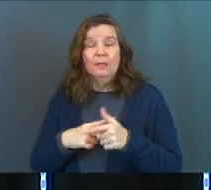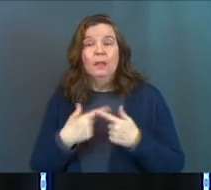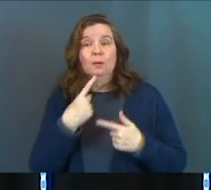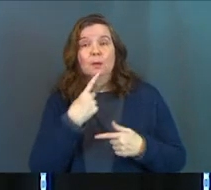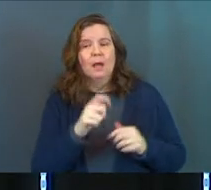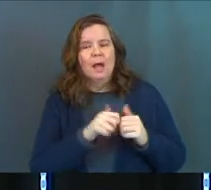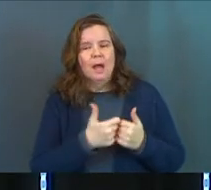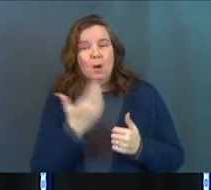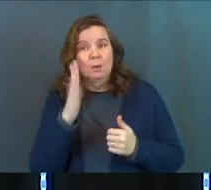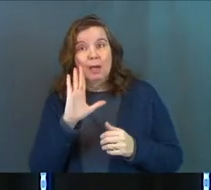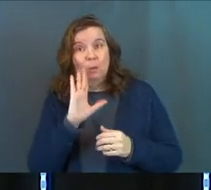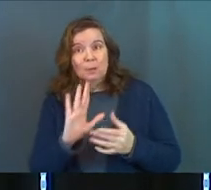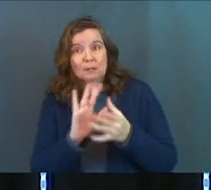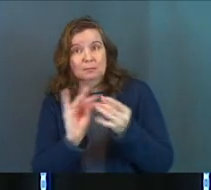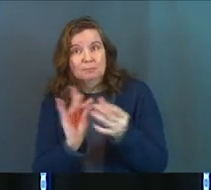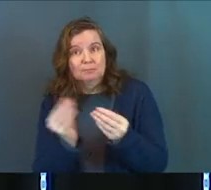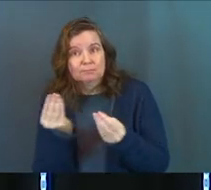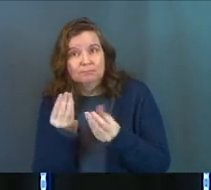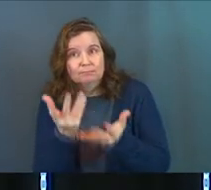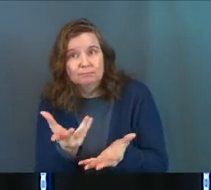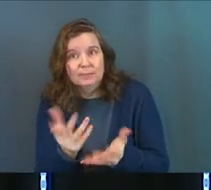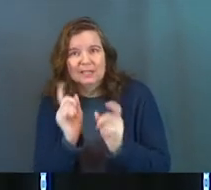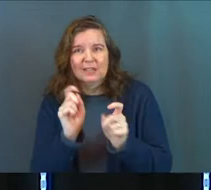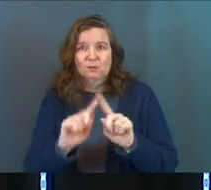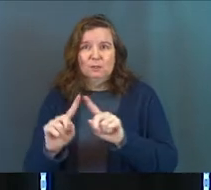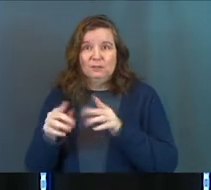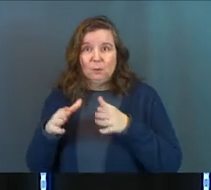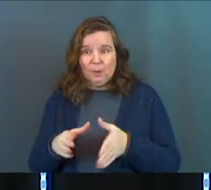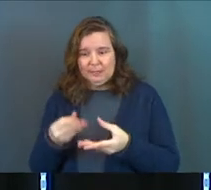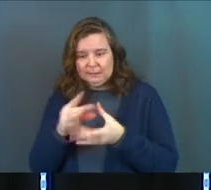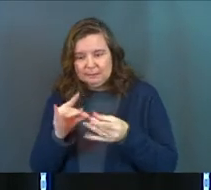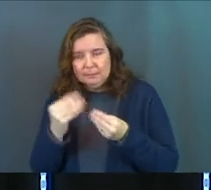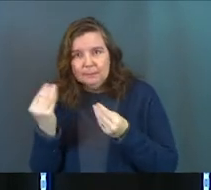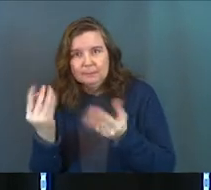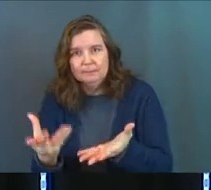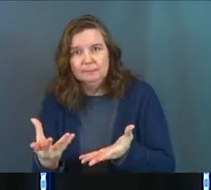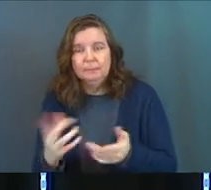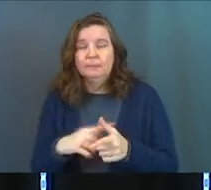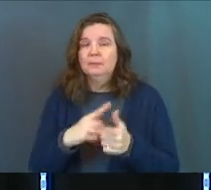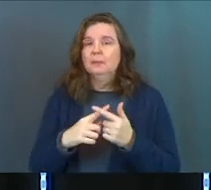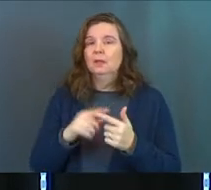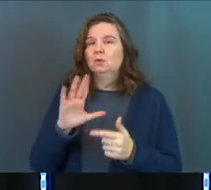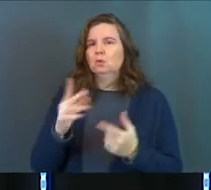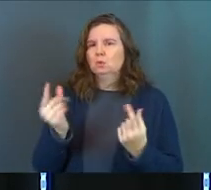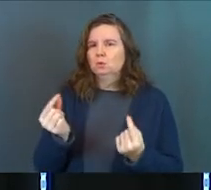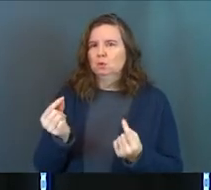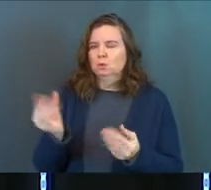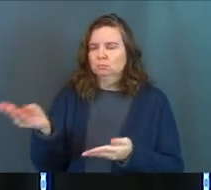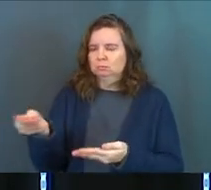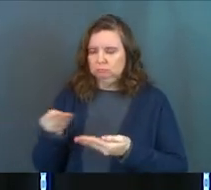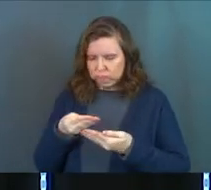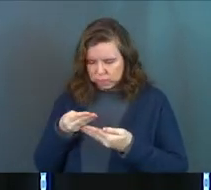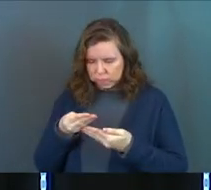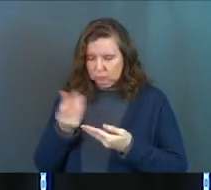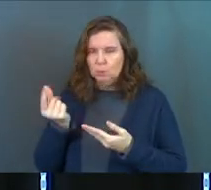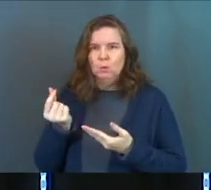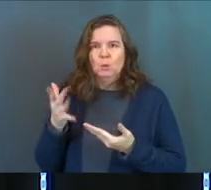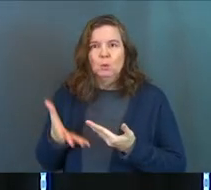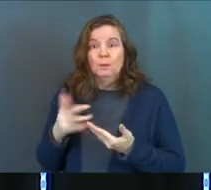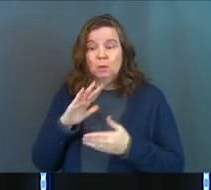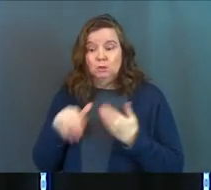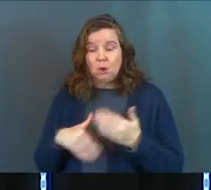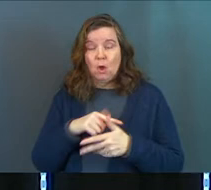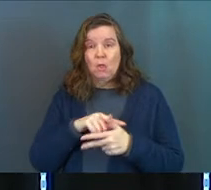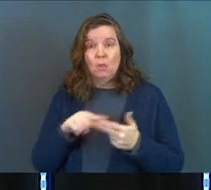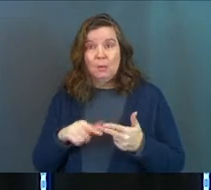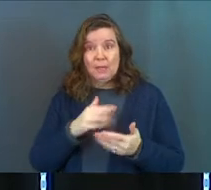you how God will speak to you. I'm going to give you the different ways he'll speak to you. And then what are you supposed to do after he speaks? Because